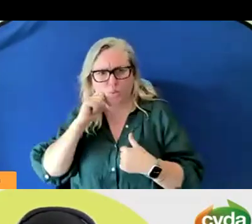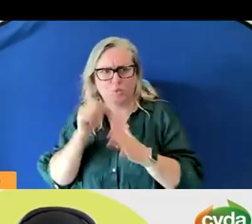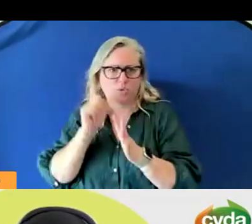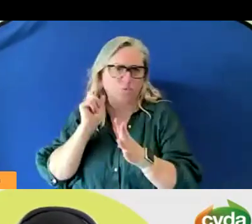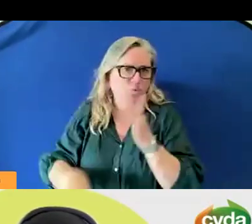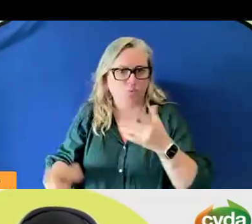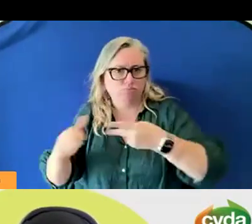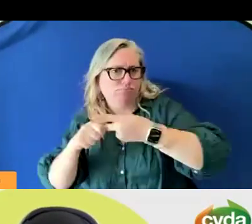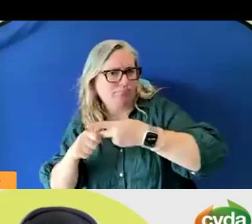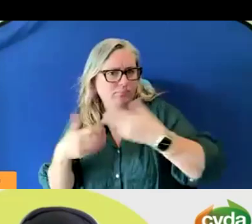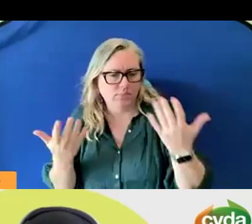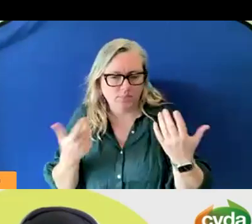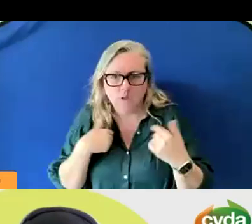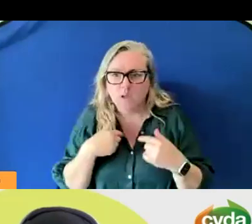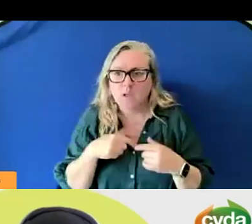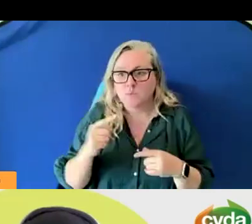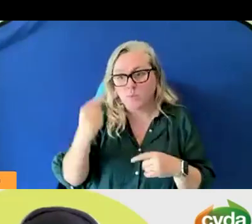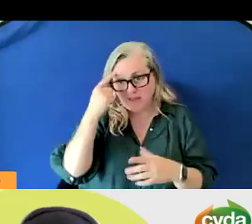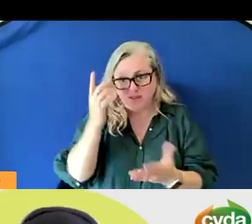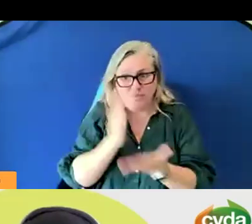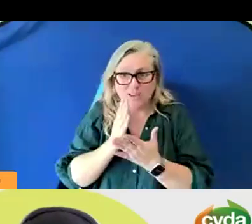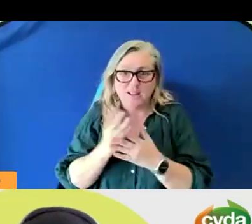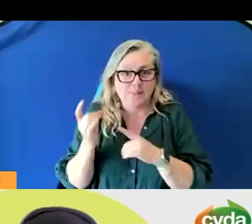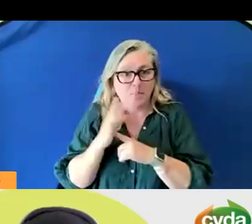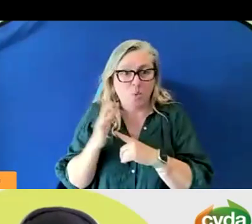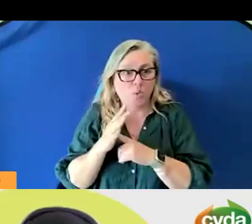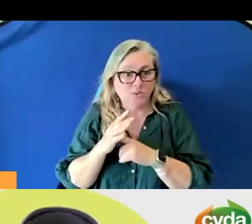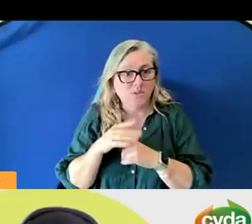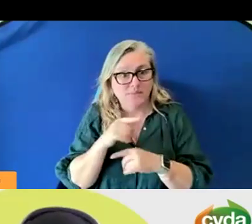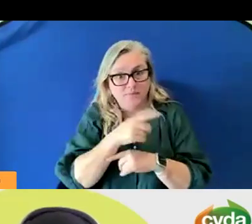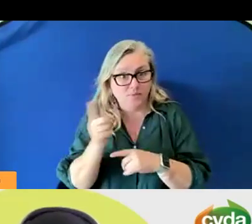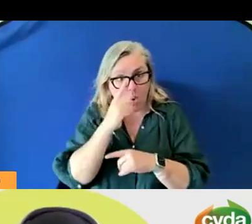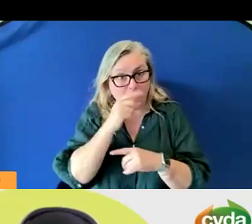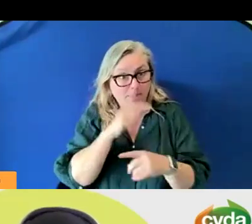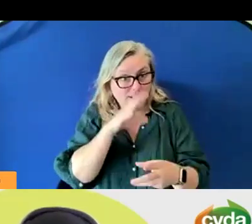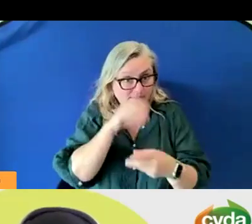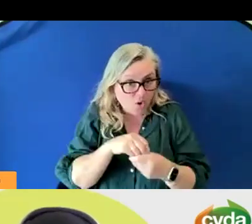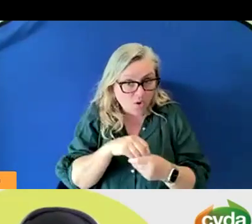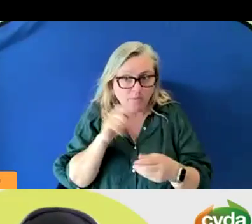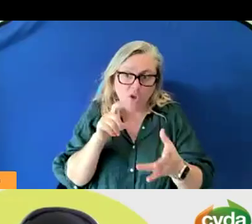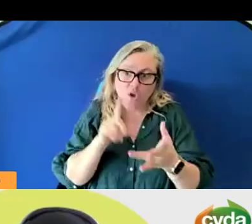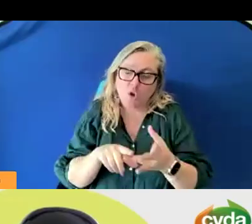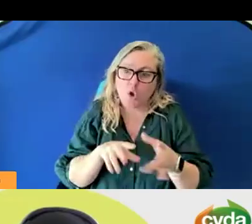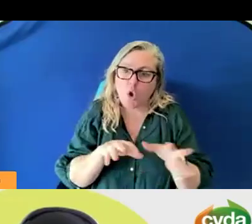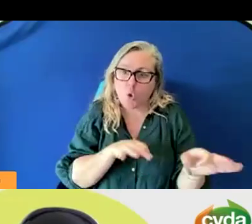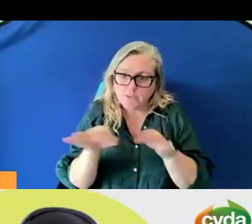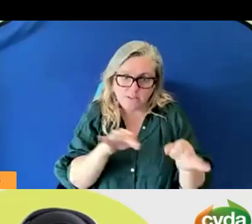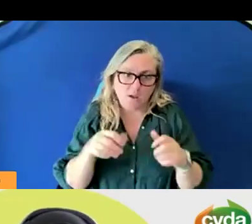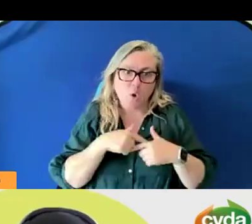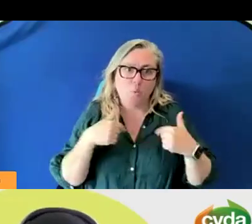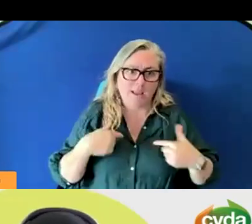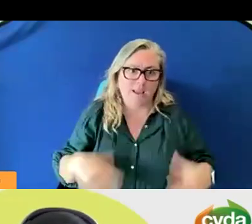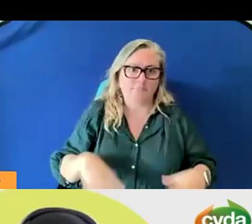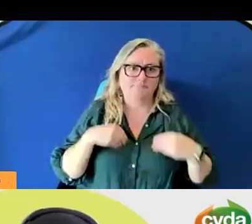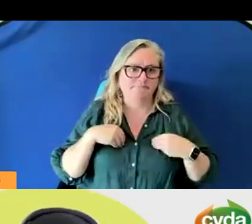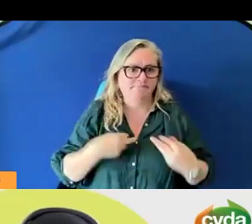it's really important for those that took part in the co-design to pull our weight and to make sure that we use